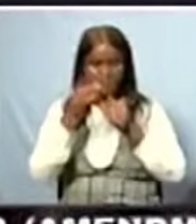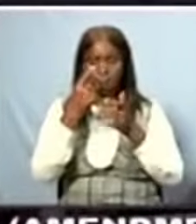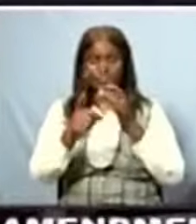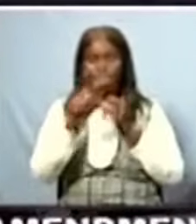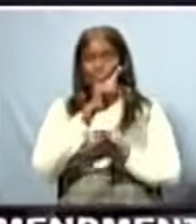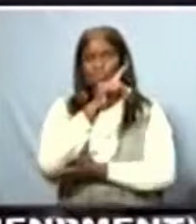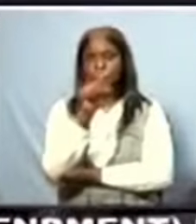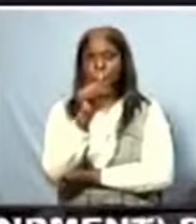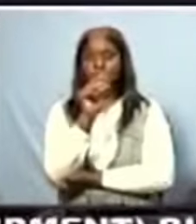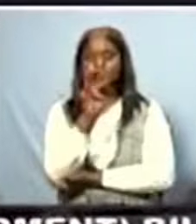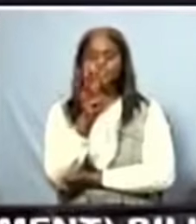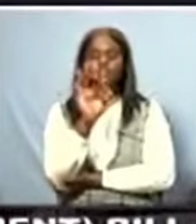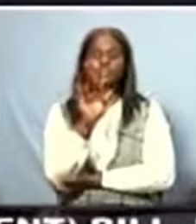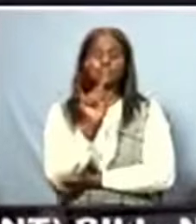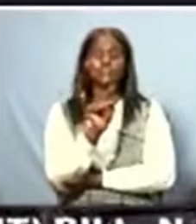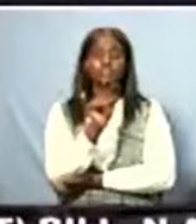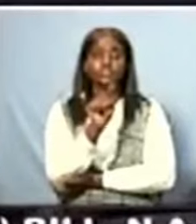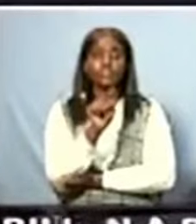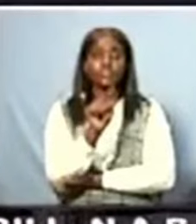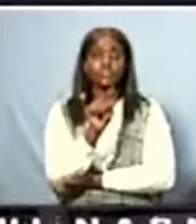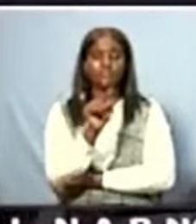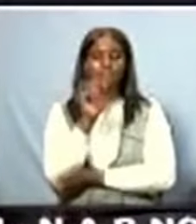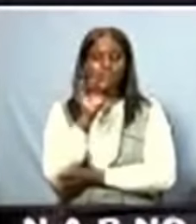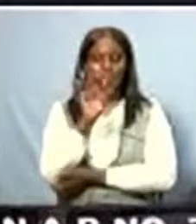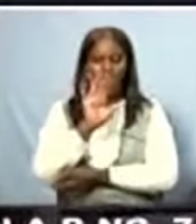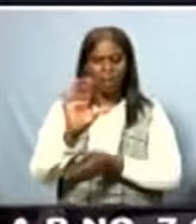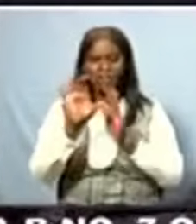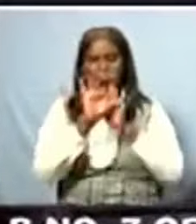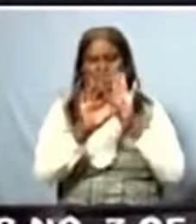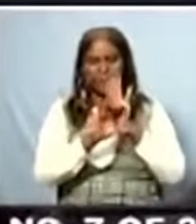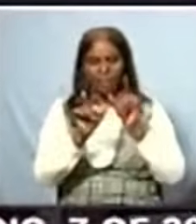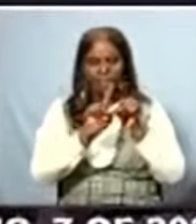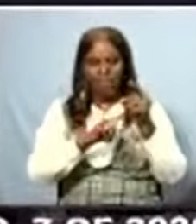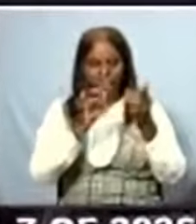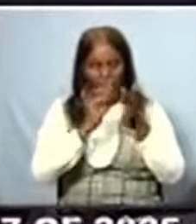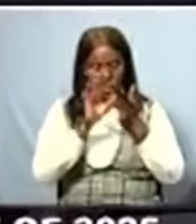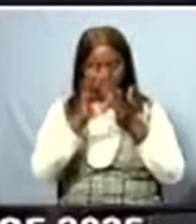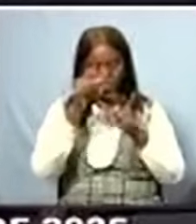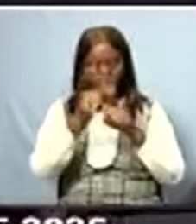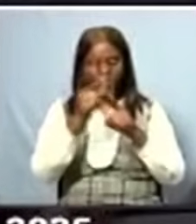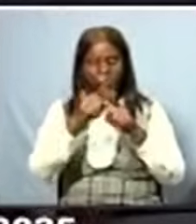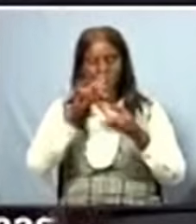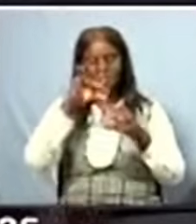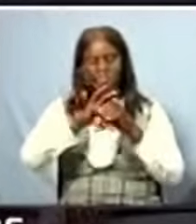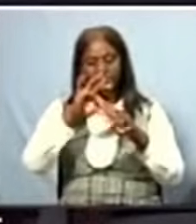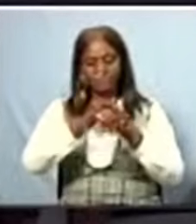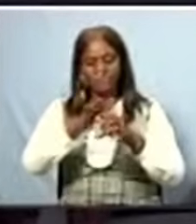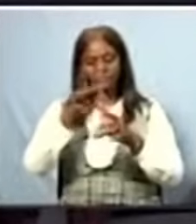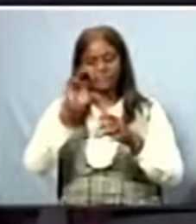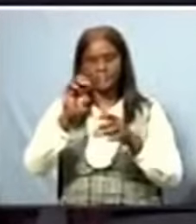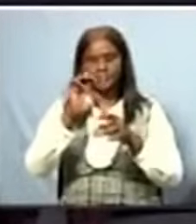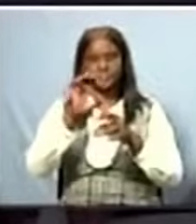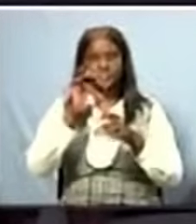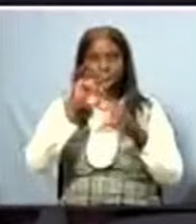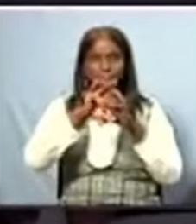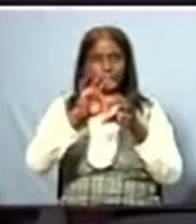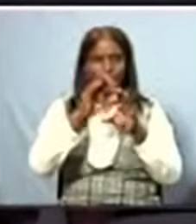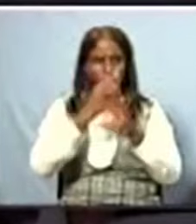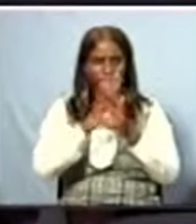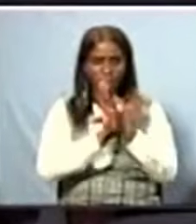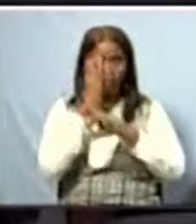Article 149 of the Constitution by inserting the word electoral before the word